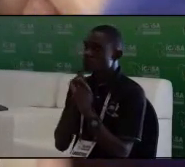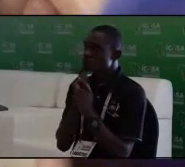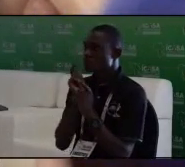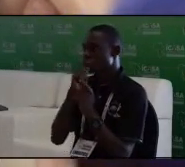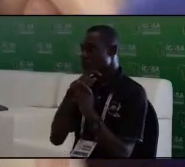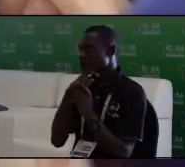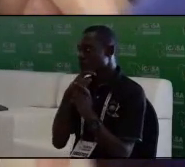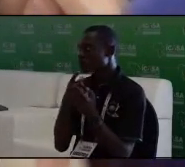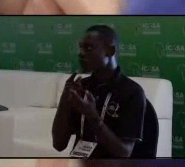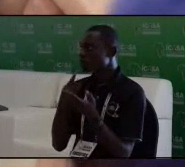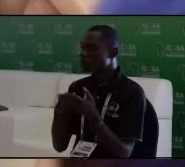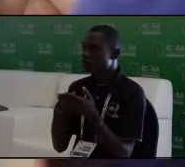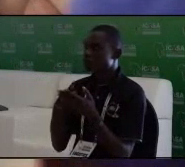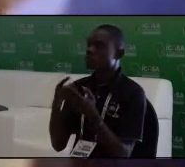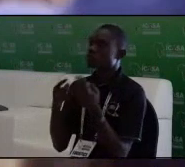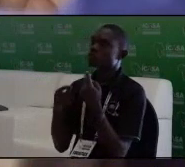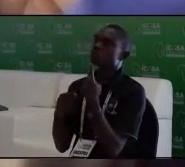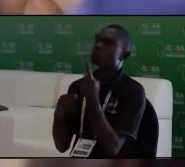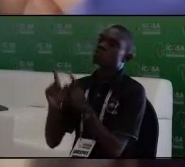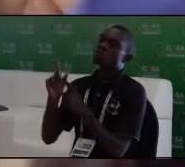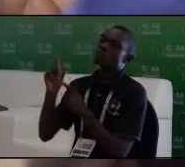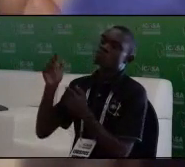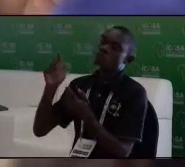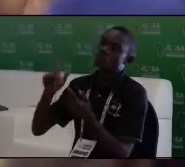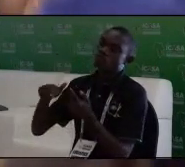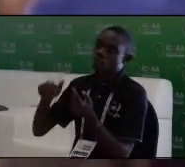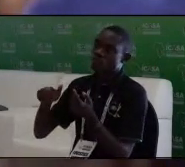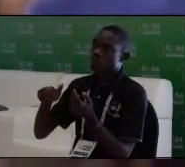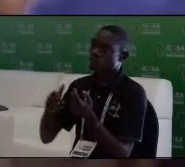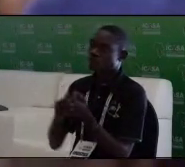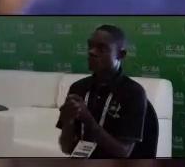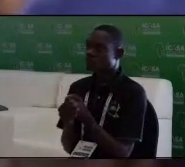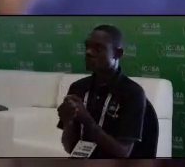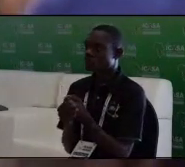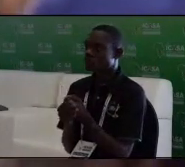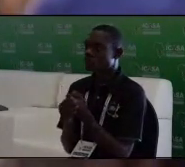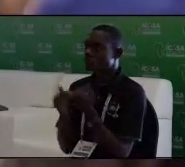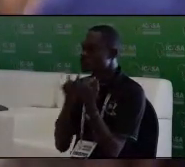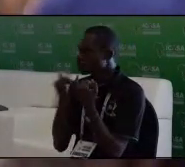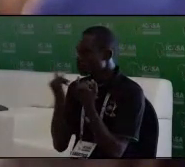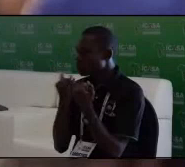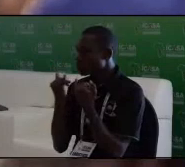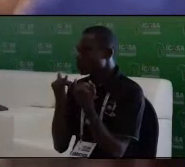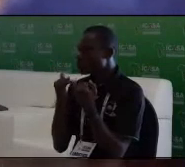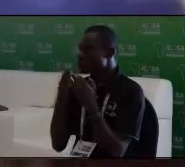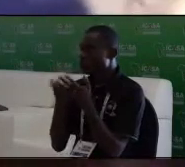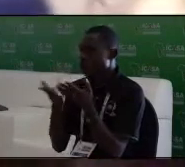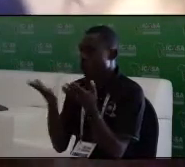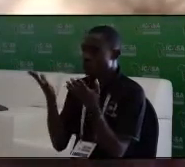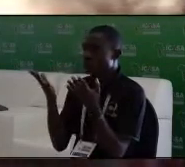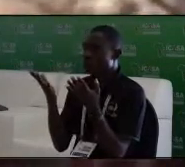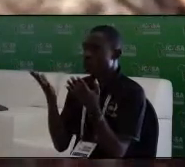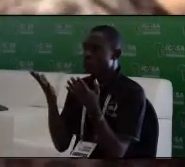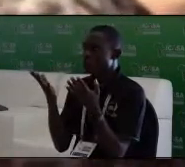This was an oral fluid test. And only 2 years later, the first blood-based product was introduced to the market through the pre-qualification